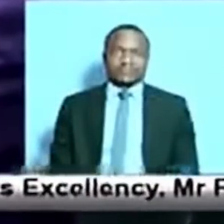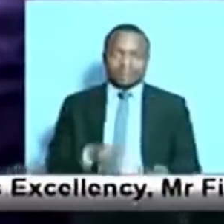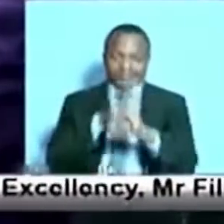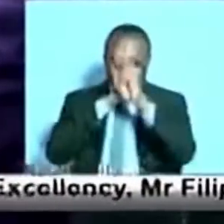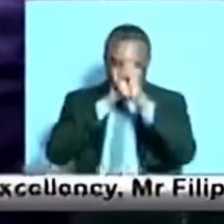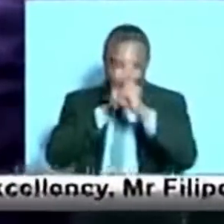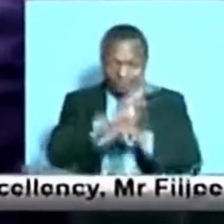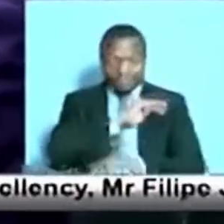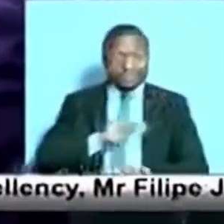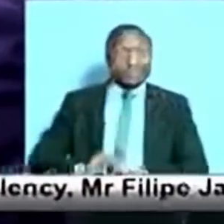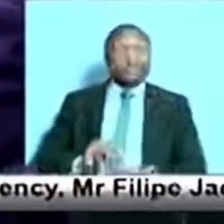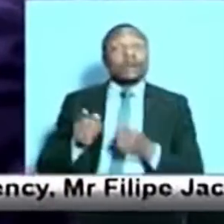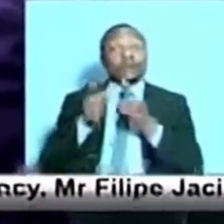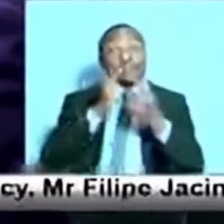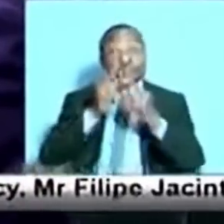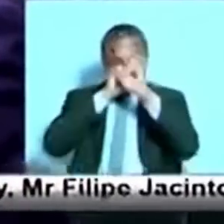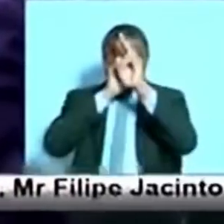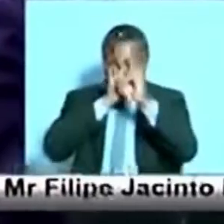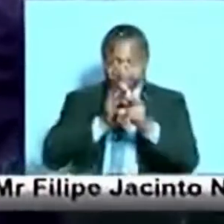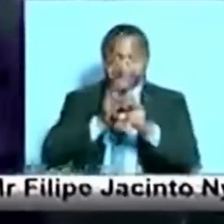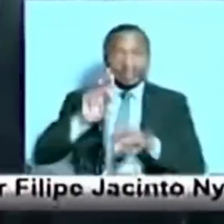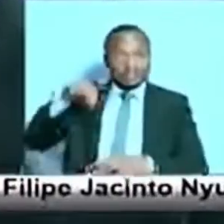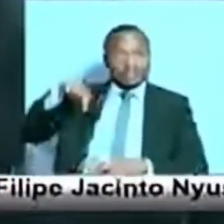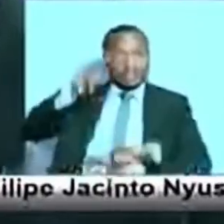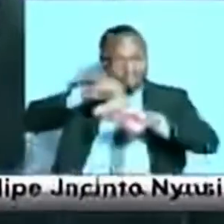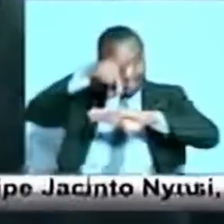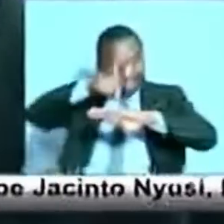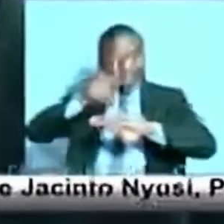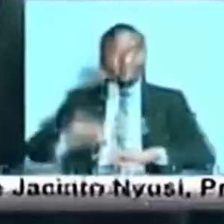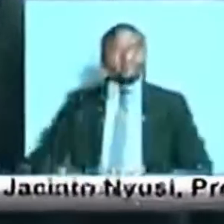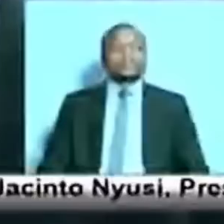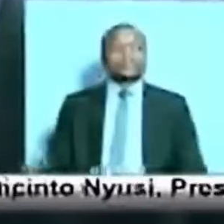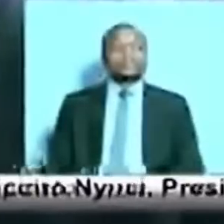Honorable members, I'm talking to the Honorable Member from Pika.